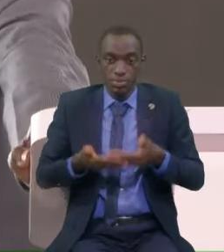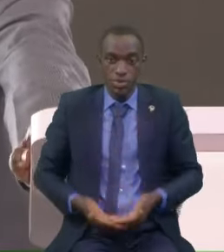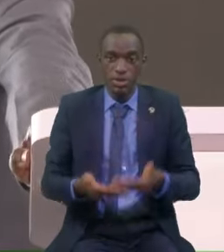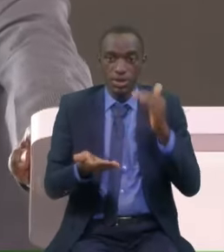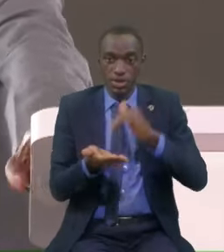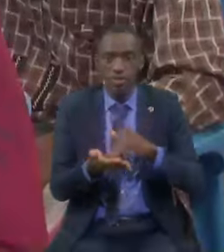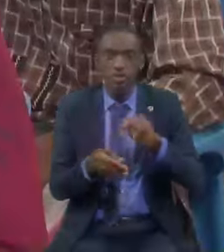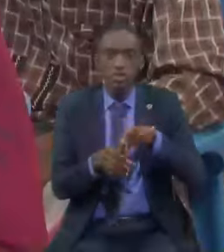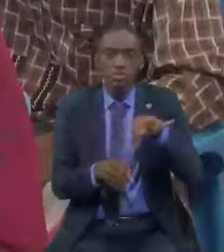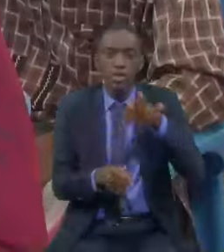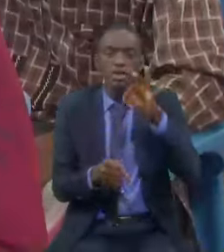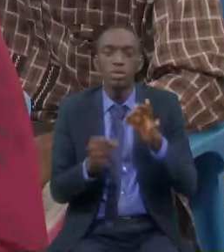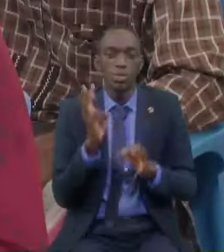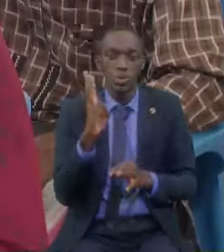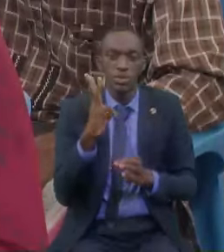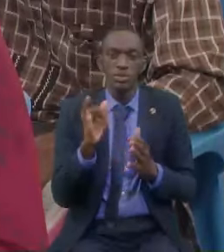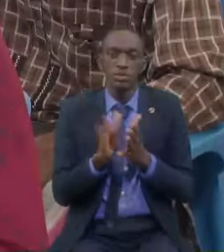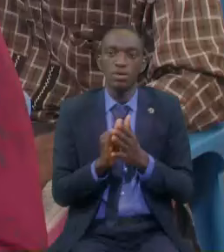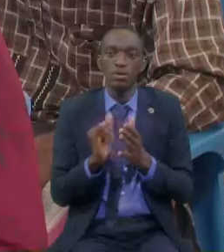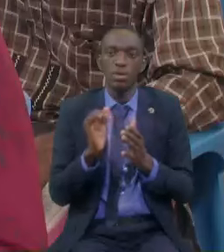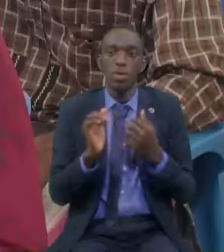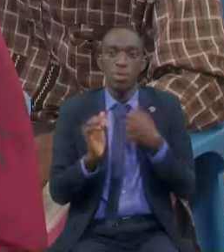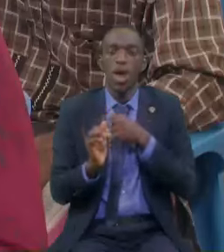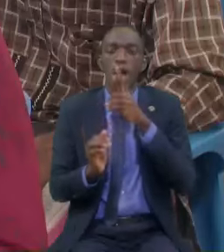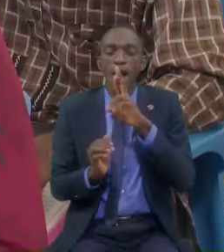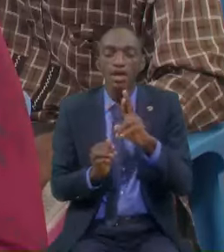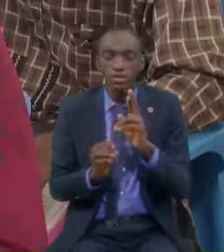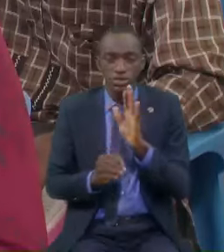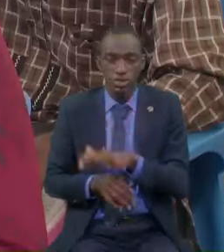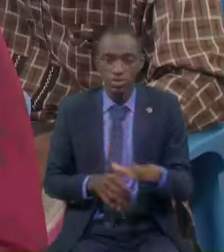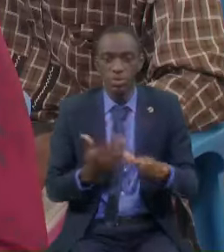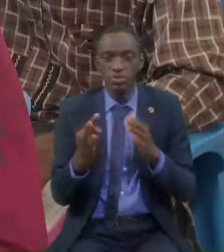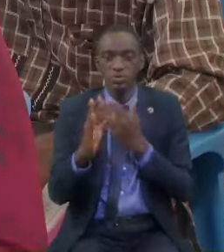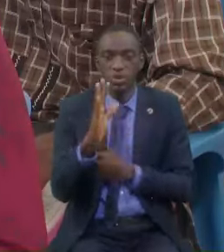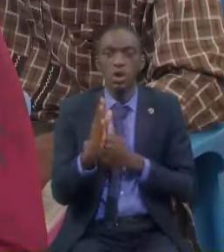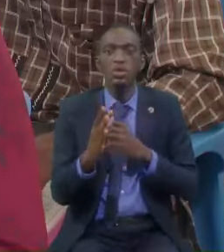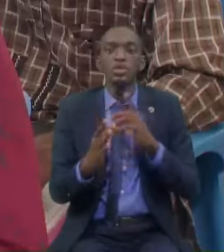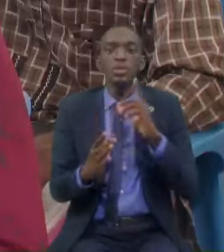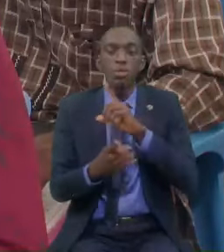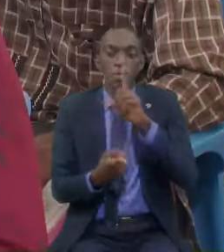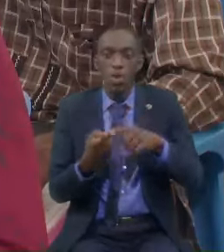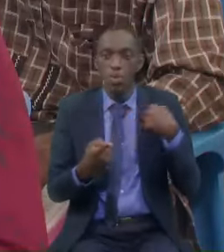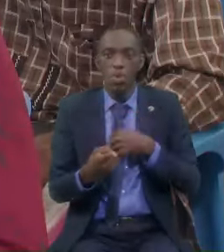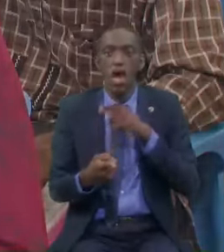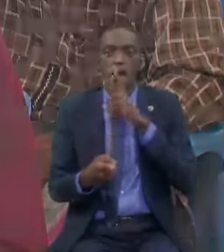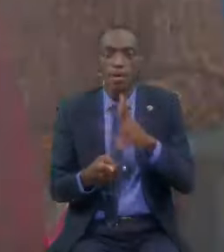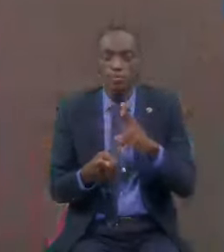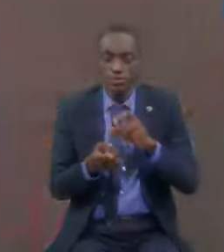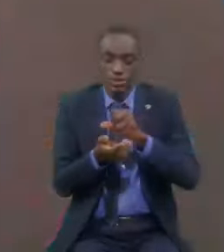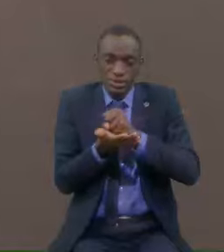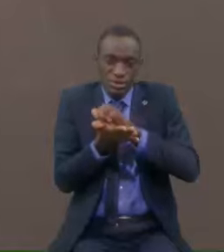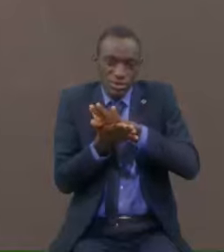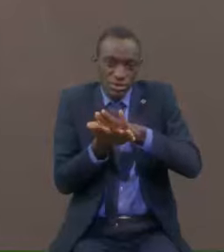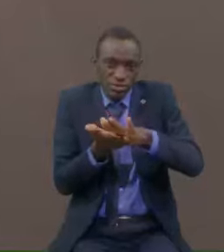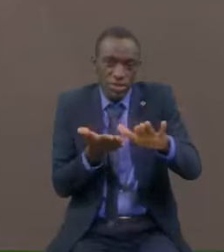children of God. When we're sanctified, the Spirit also bears witness that the Adamic